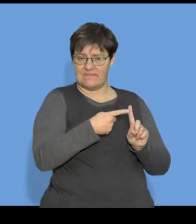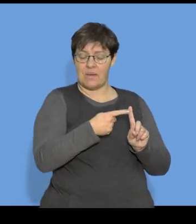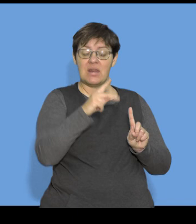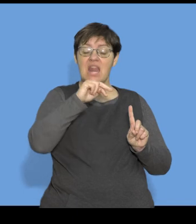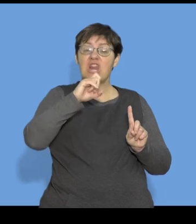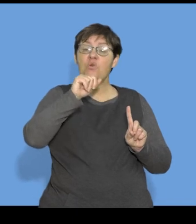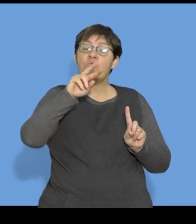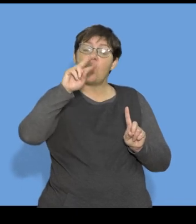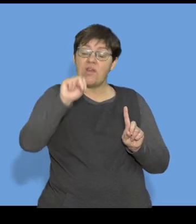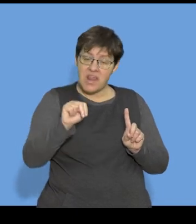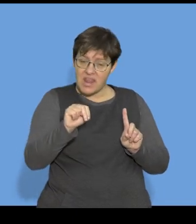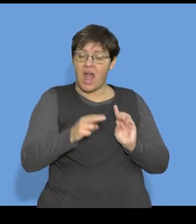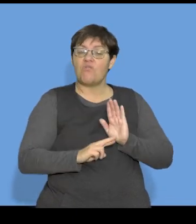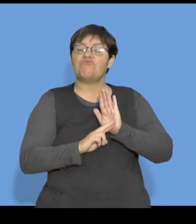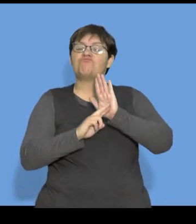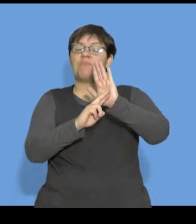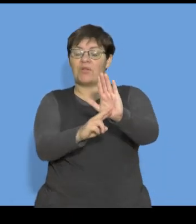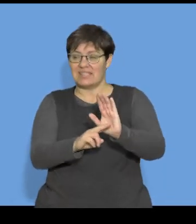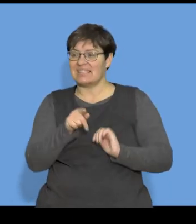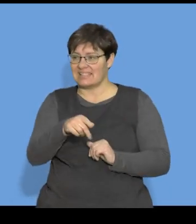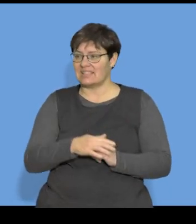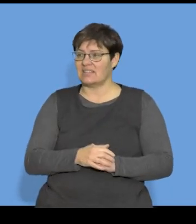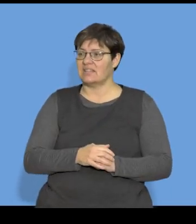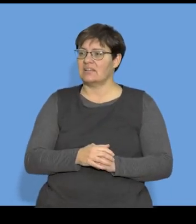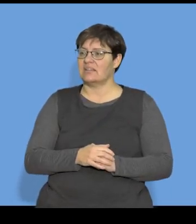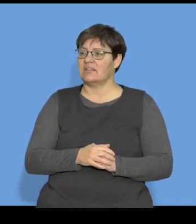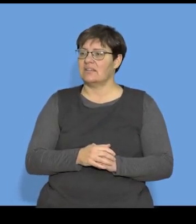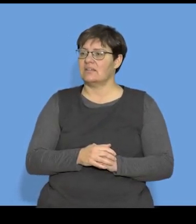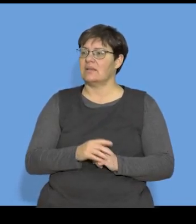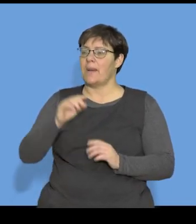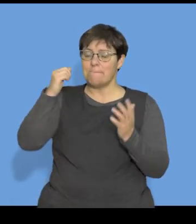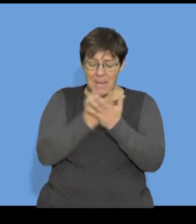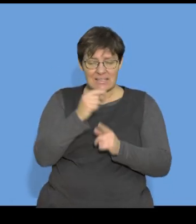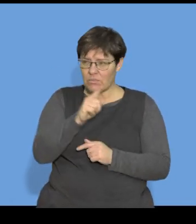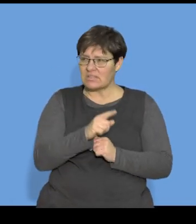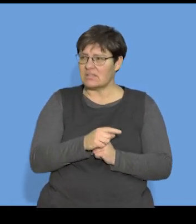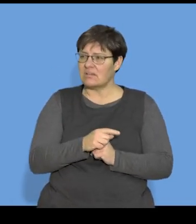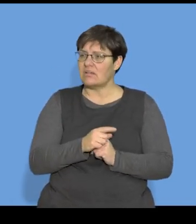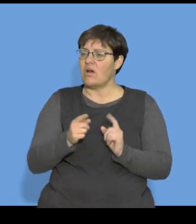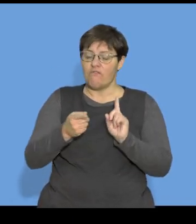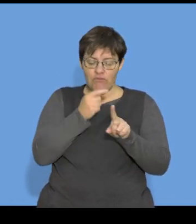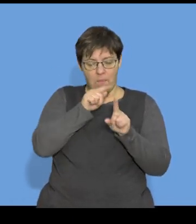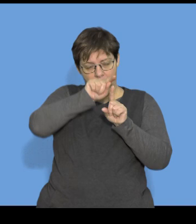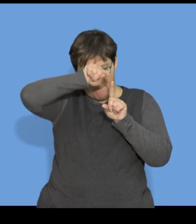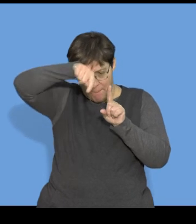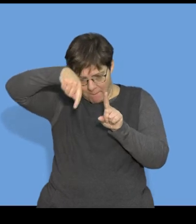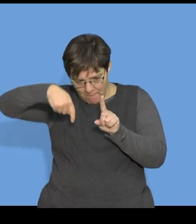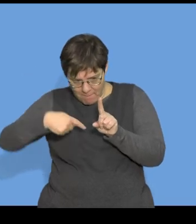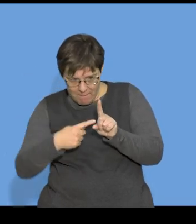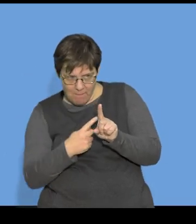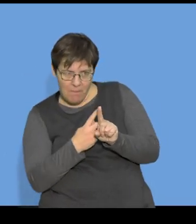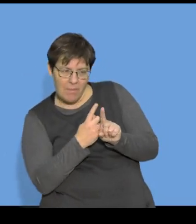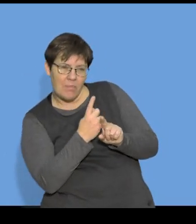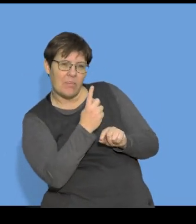that represents sensory neuron. So it must be a neuron from the sense organ. Let's